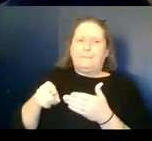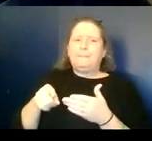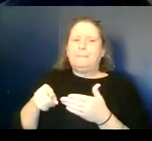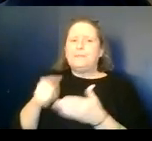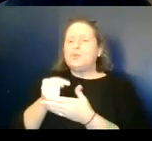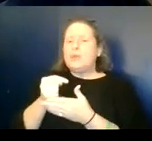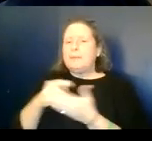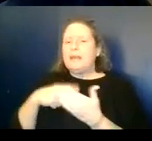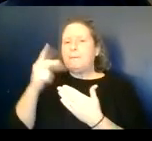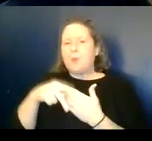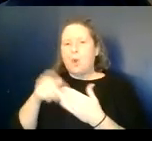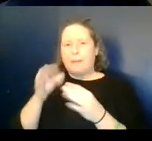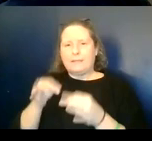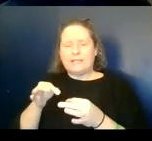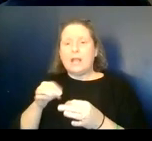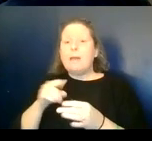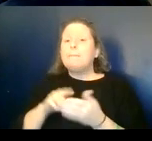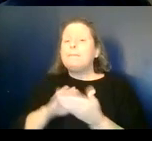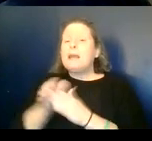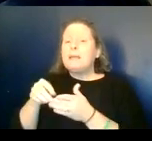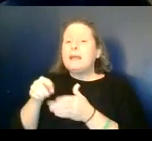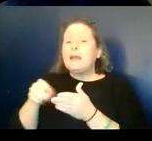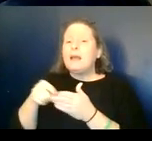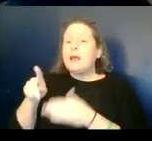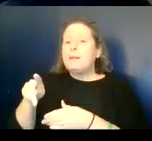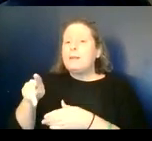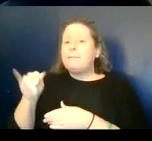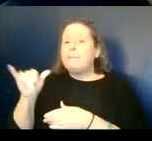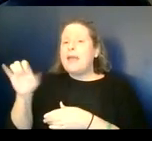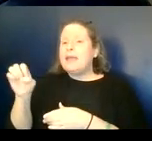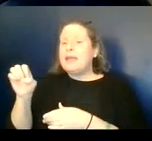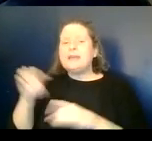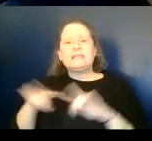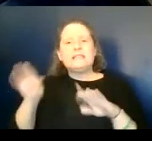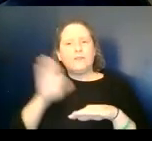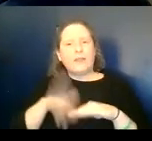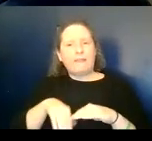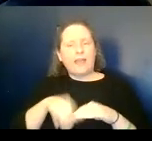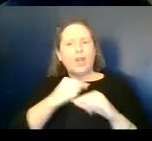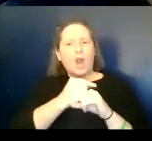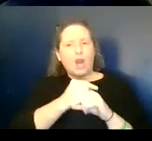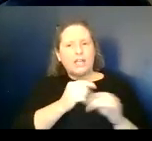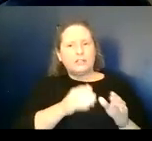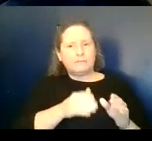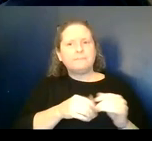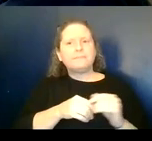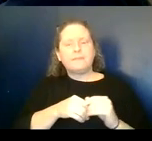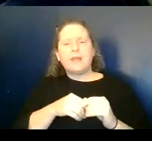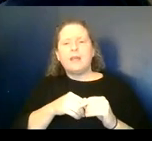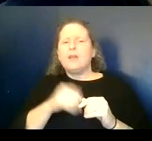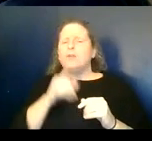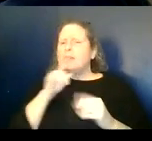I want to encourage anyone who is disabled on today's webinar to really research this. If you have a